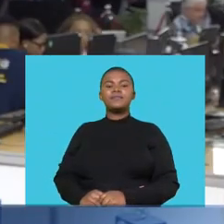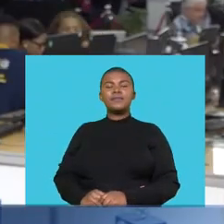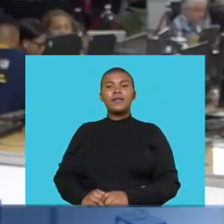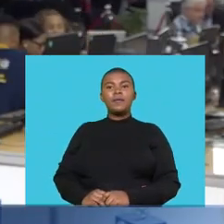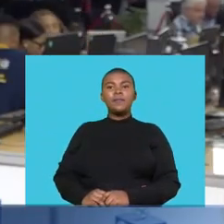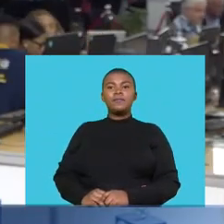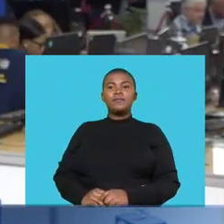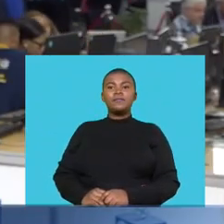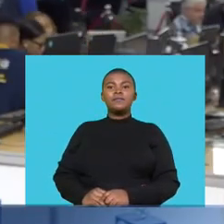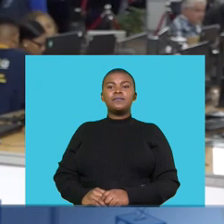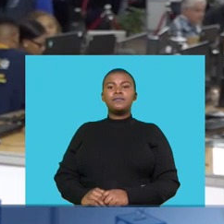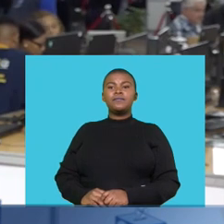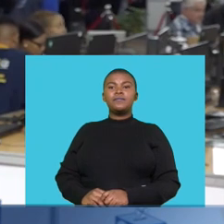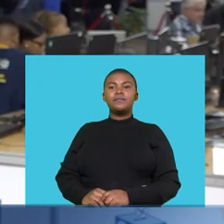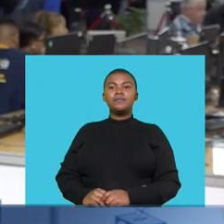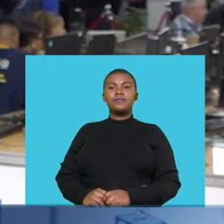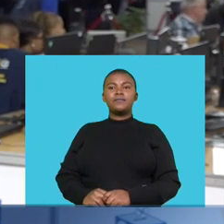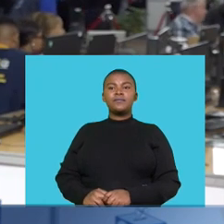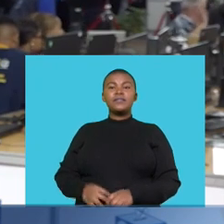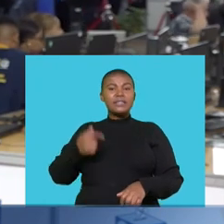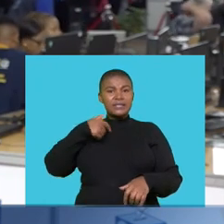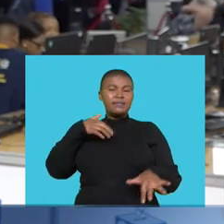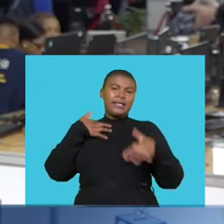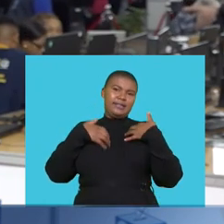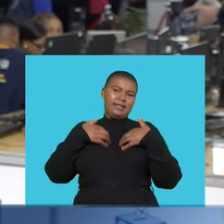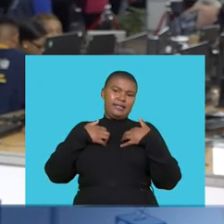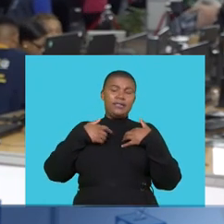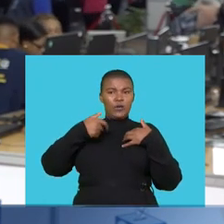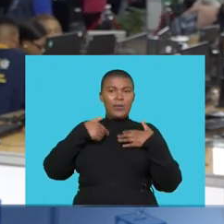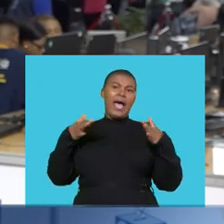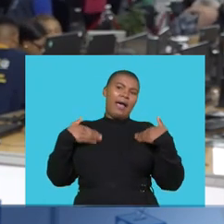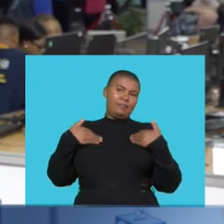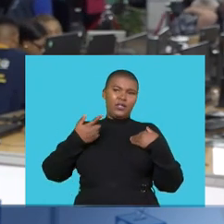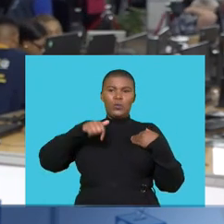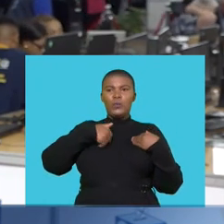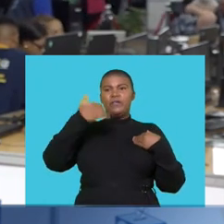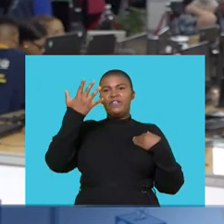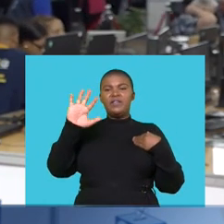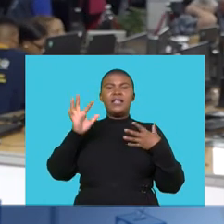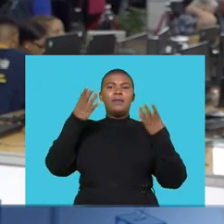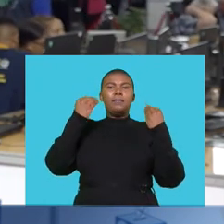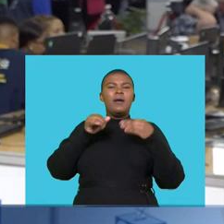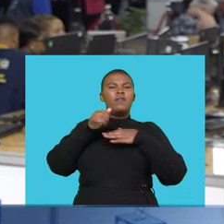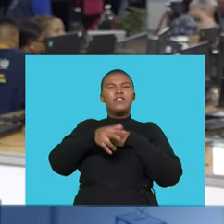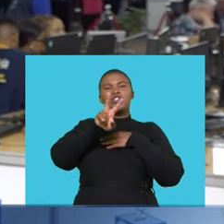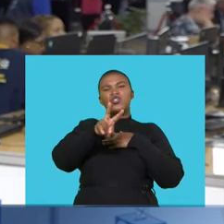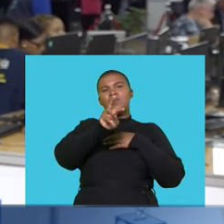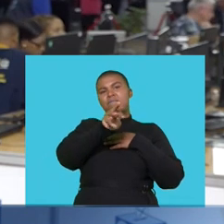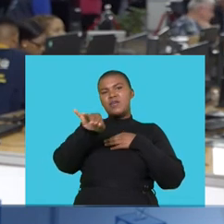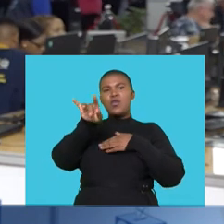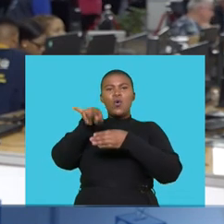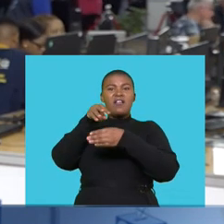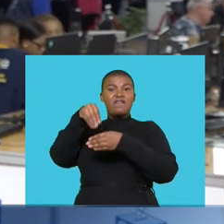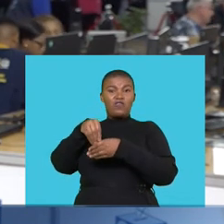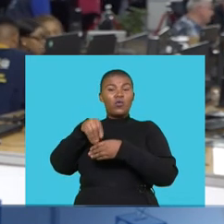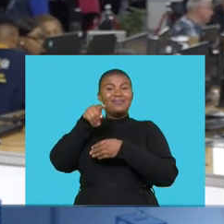excited, we are very happy with the picture that is emerging We have just now exceeded 2 million votes which is a very encouraging step And it